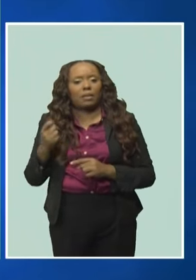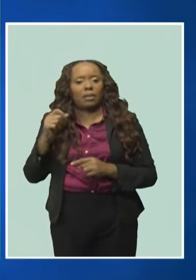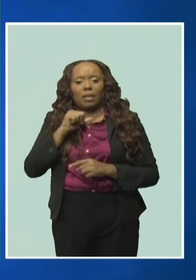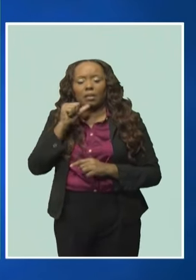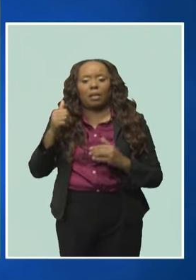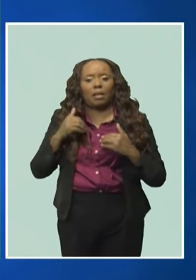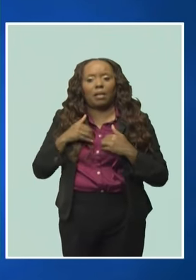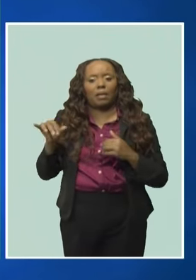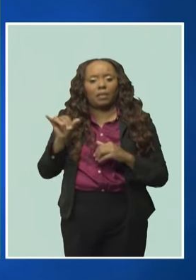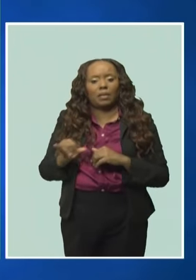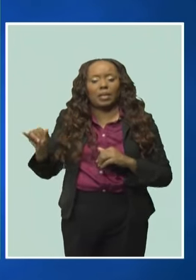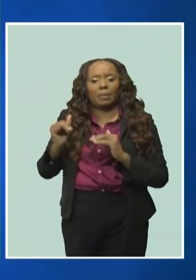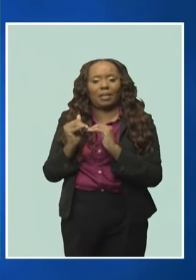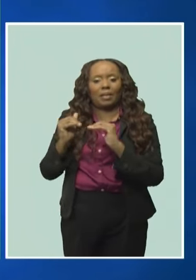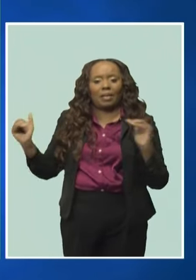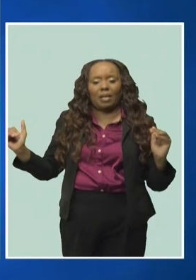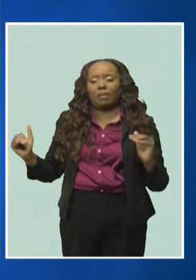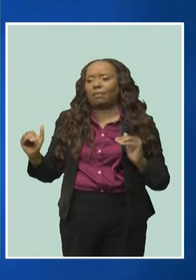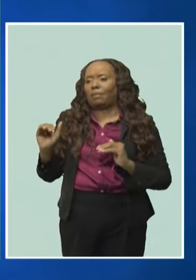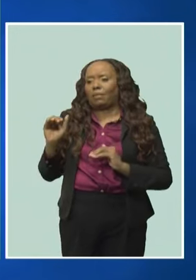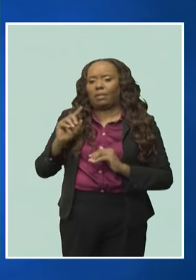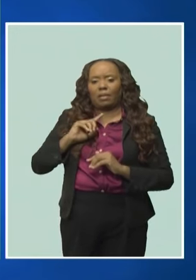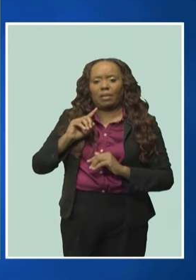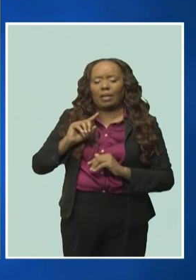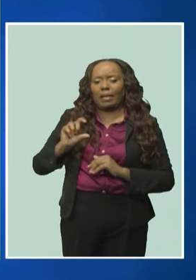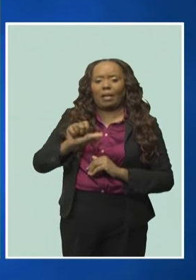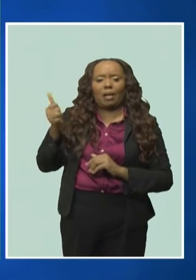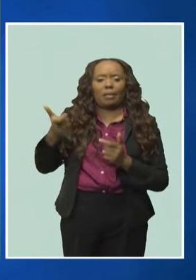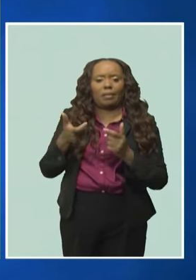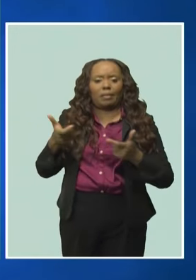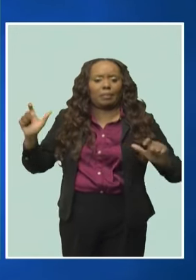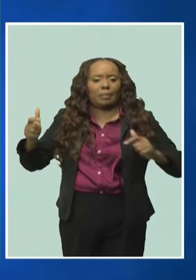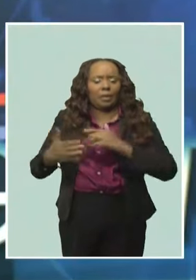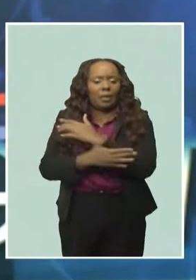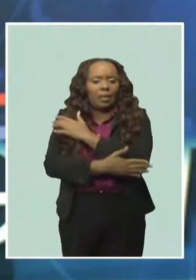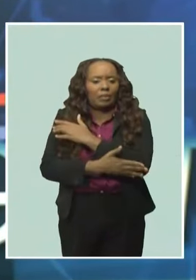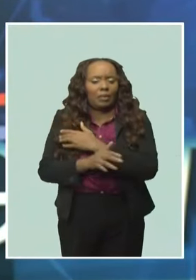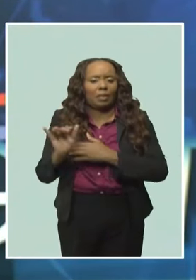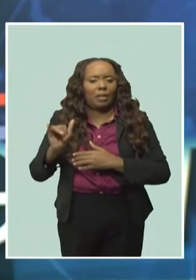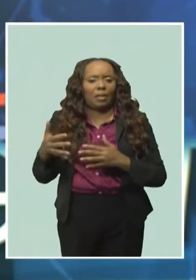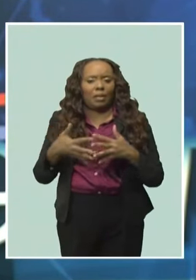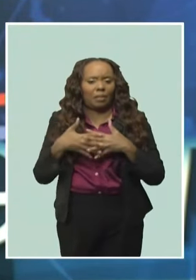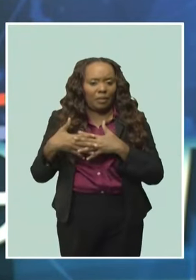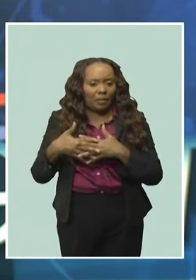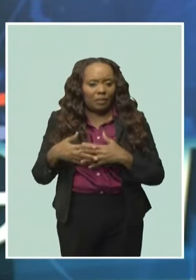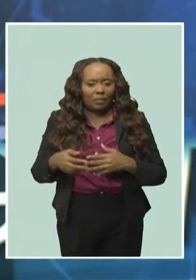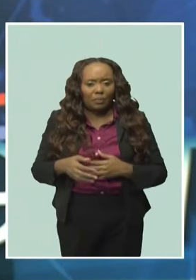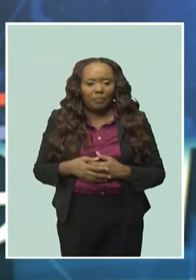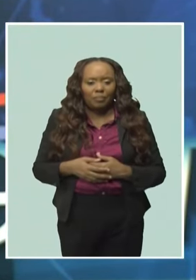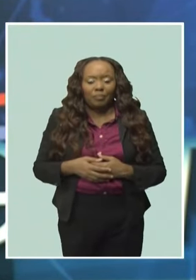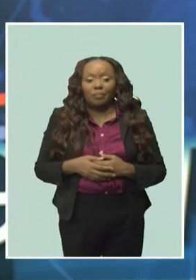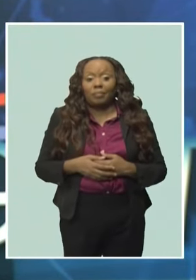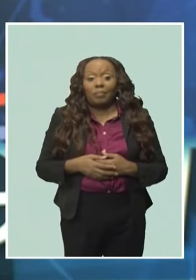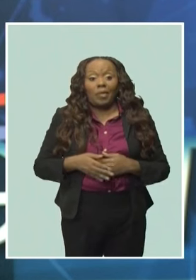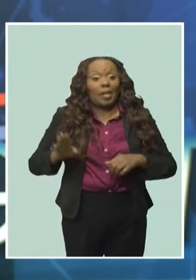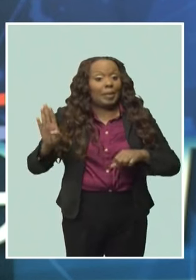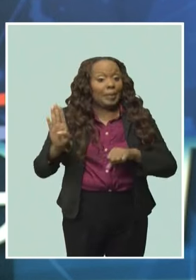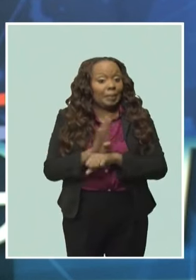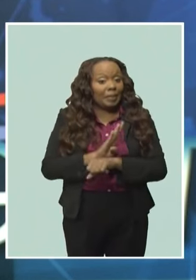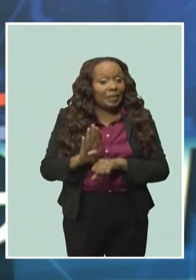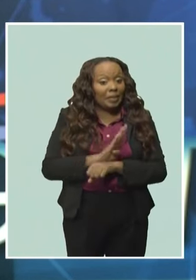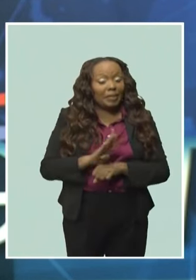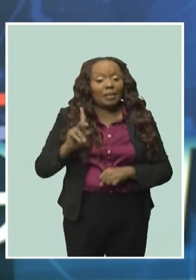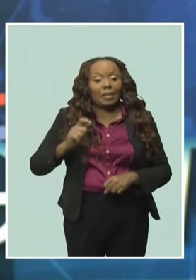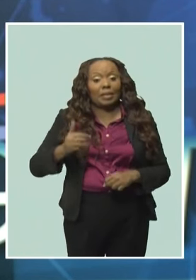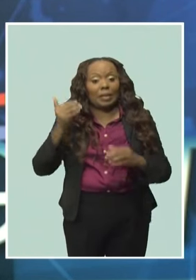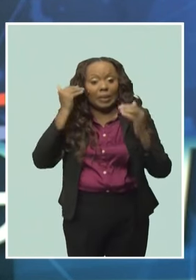have if you were in North America or some of these other places. Having the general public and businesses well informed